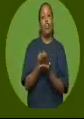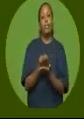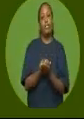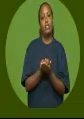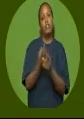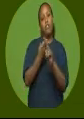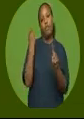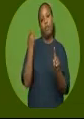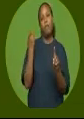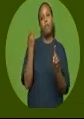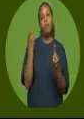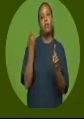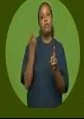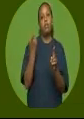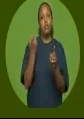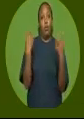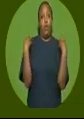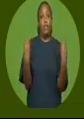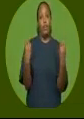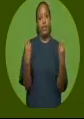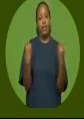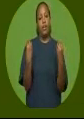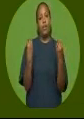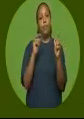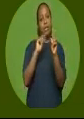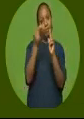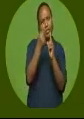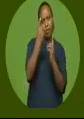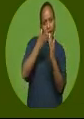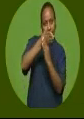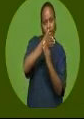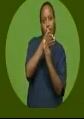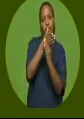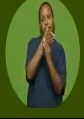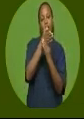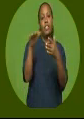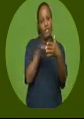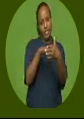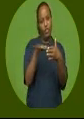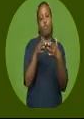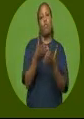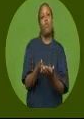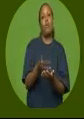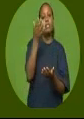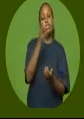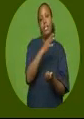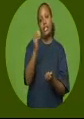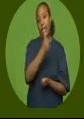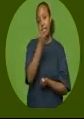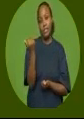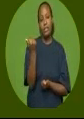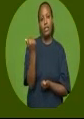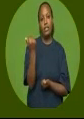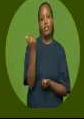economics from a welfare perspective is, on the one side, the study of wealth, and on